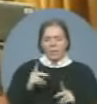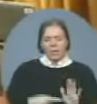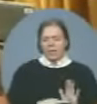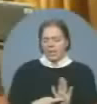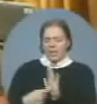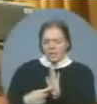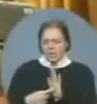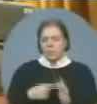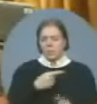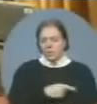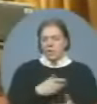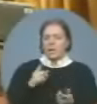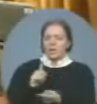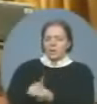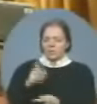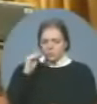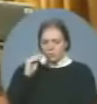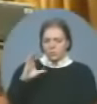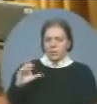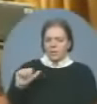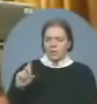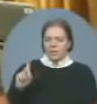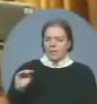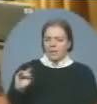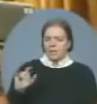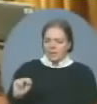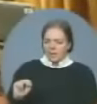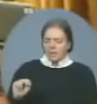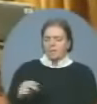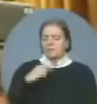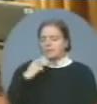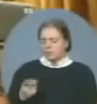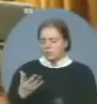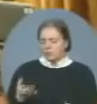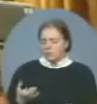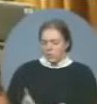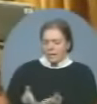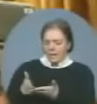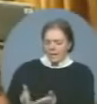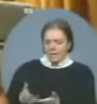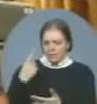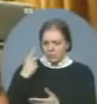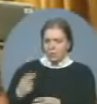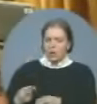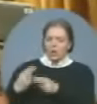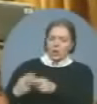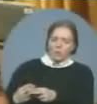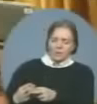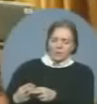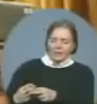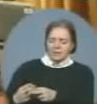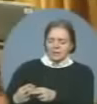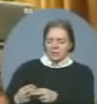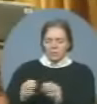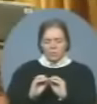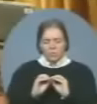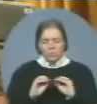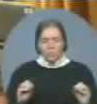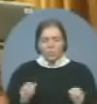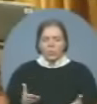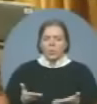of a willingness to assist him in a nomination where he had a Conservative candidate. No other offer was made. And you know who confirmed